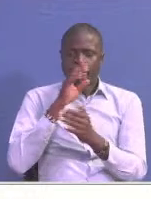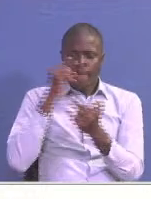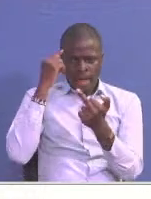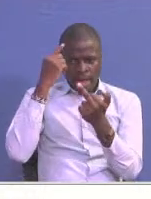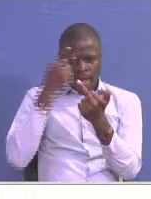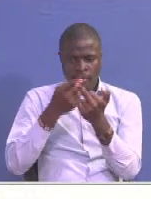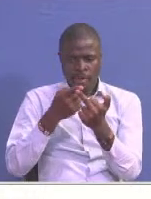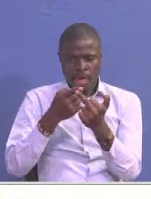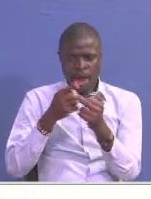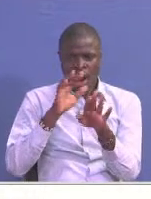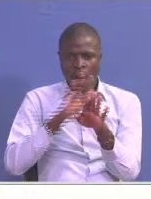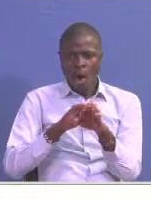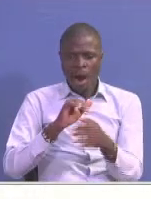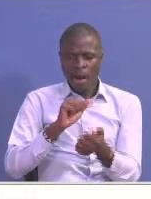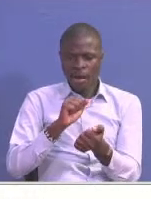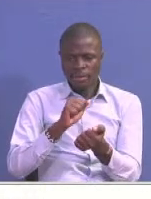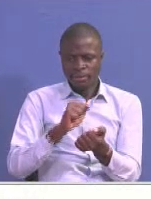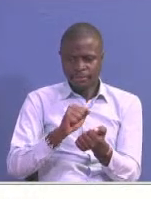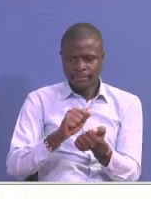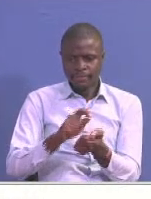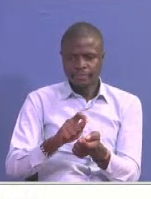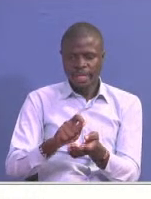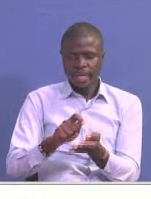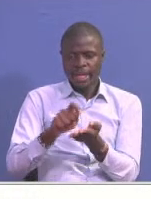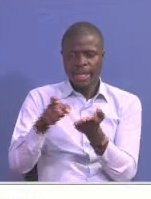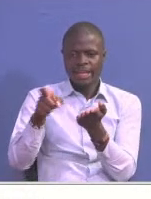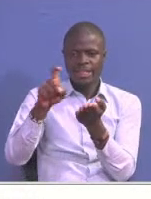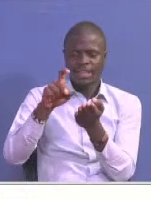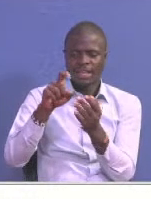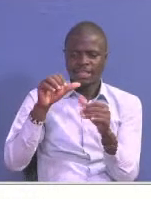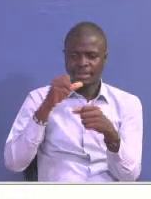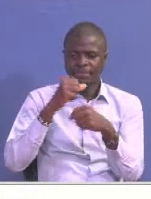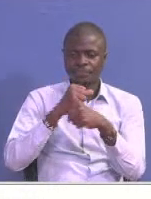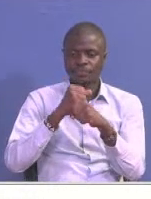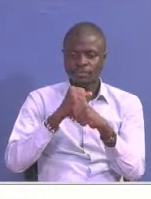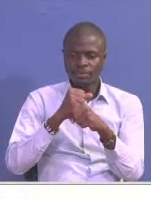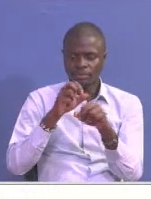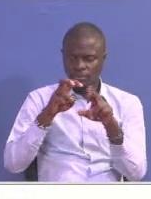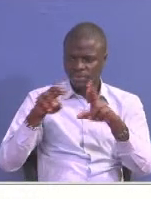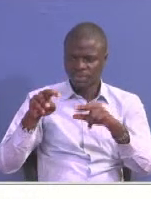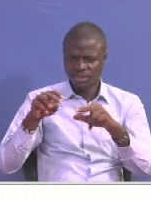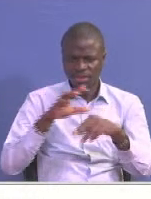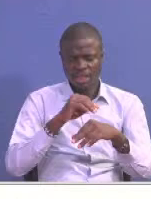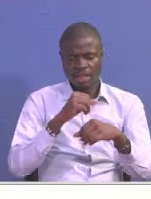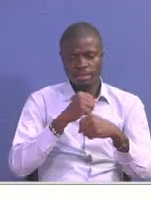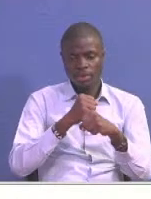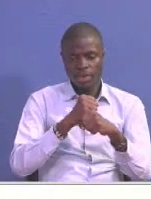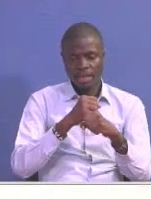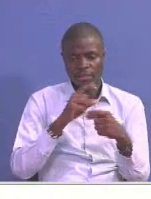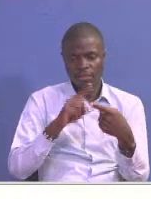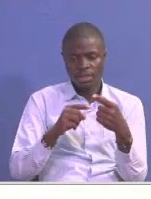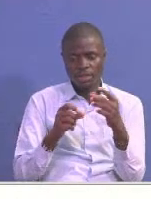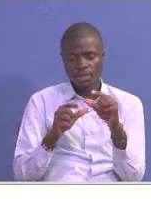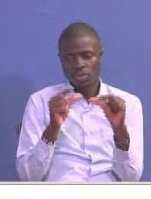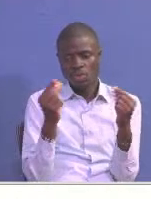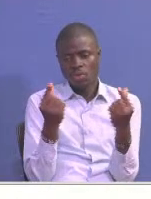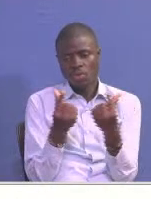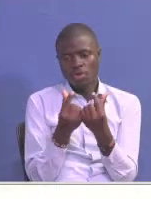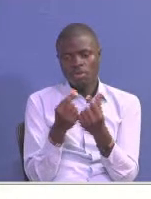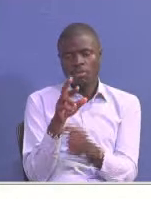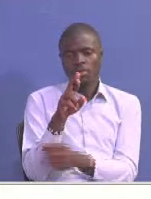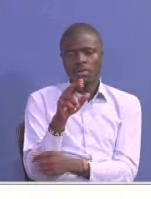aim at uplifting our performance, research, and productivity to global rating.